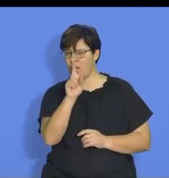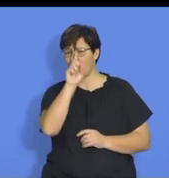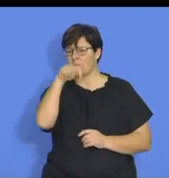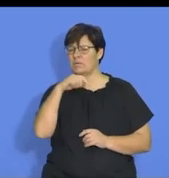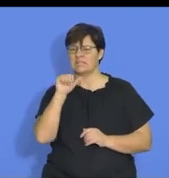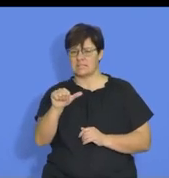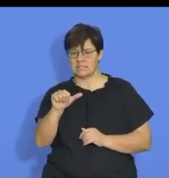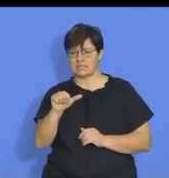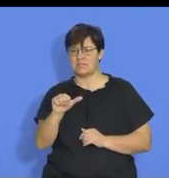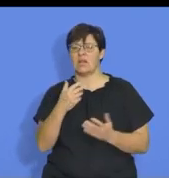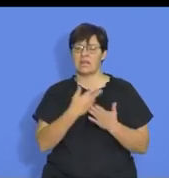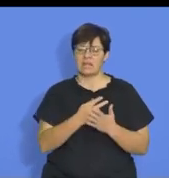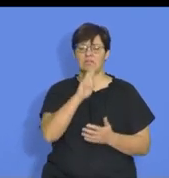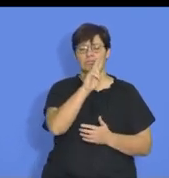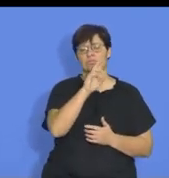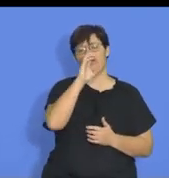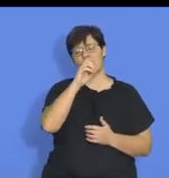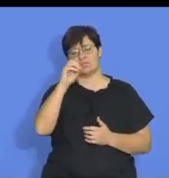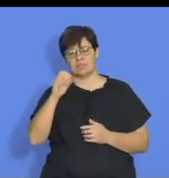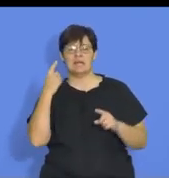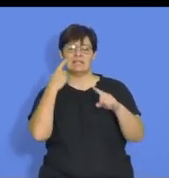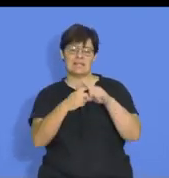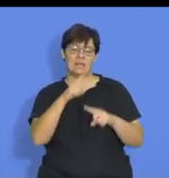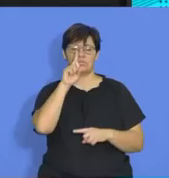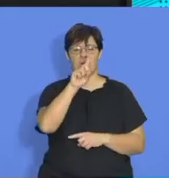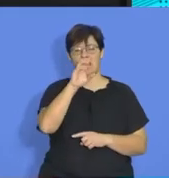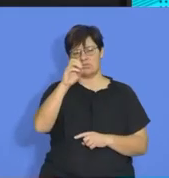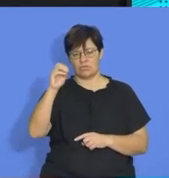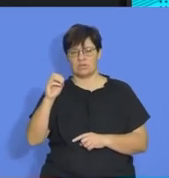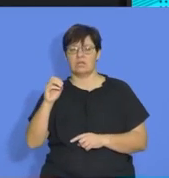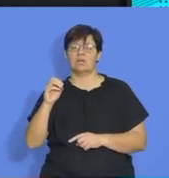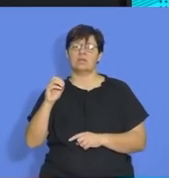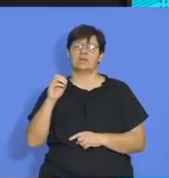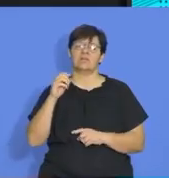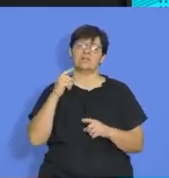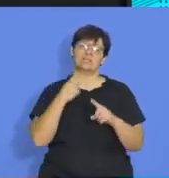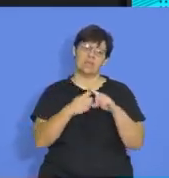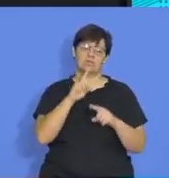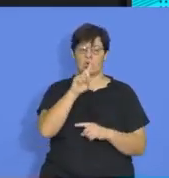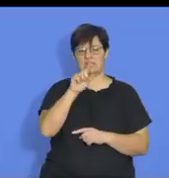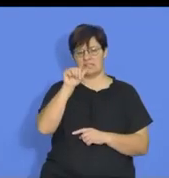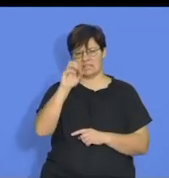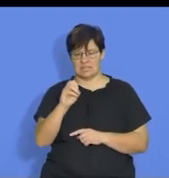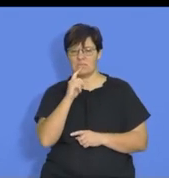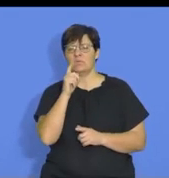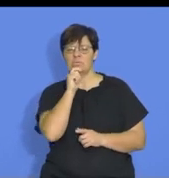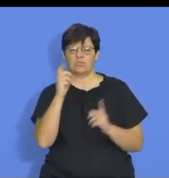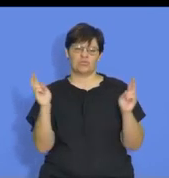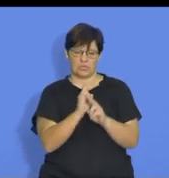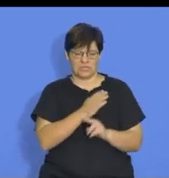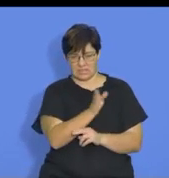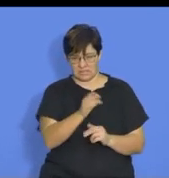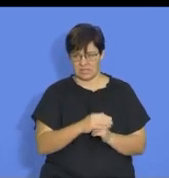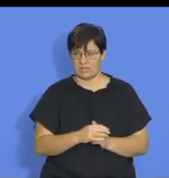1.6. Right? Please remember, guys, you can obviously take 2,000 times 100 divided by 160, but I'm just